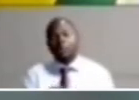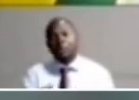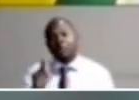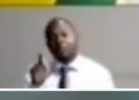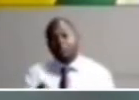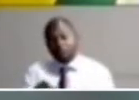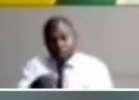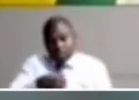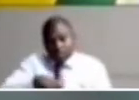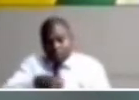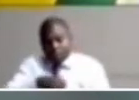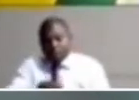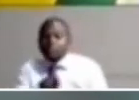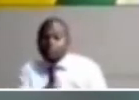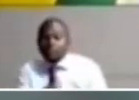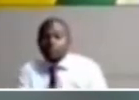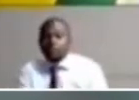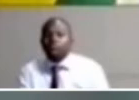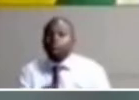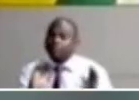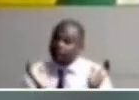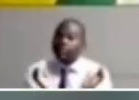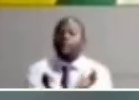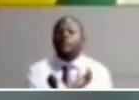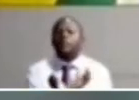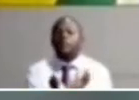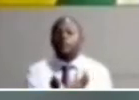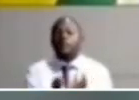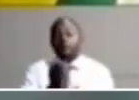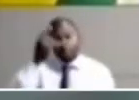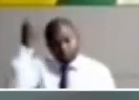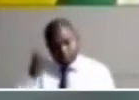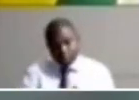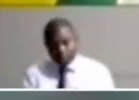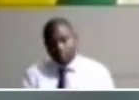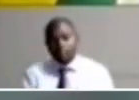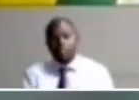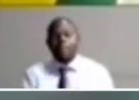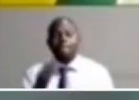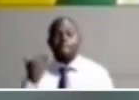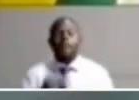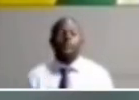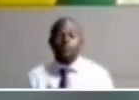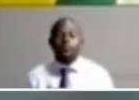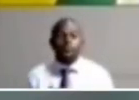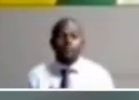Anybody involved in that effort would be arrested and charged with attempted murder.